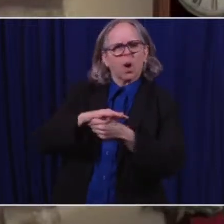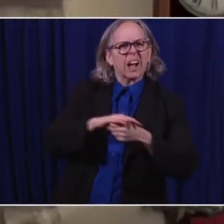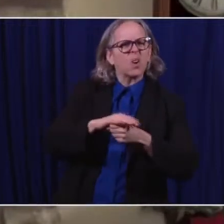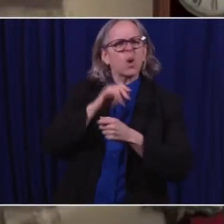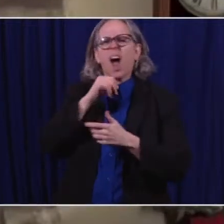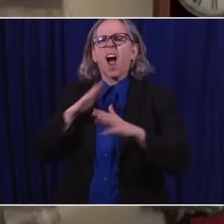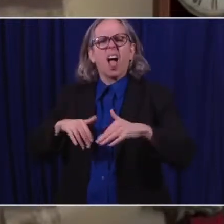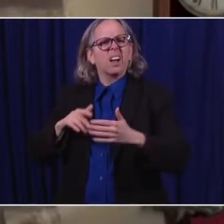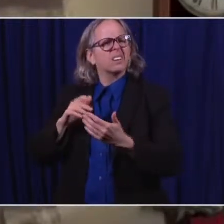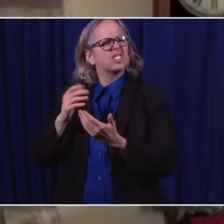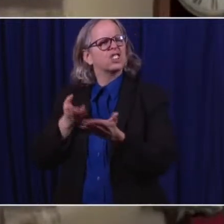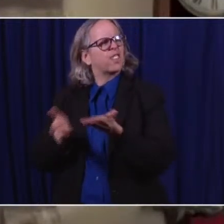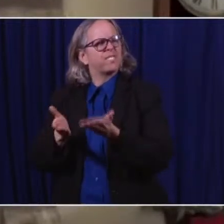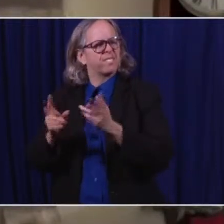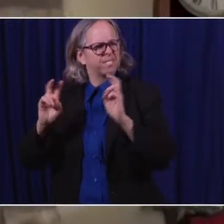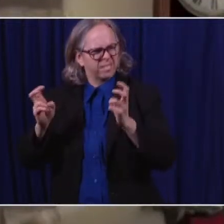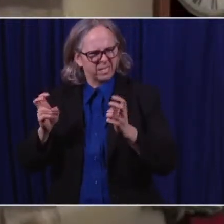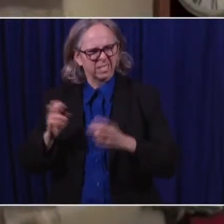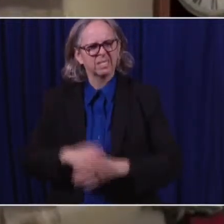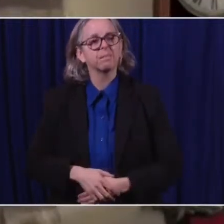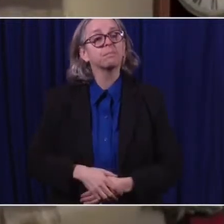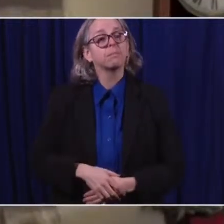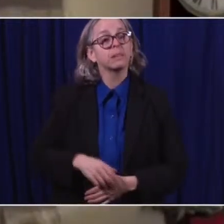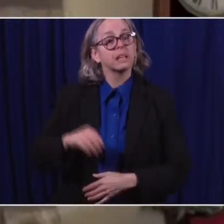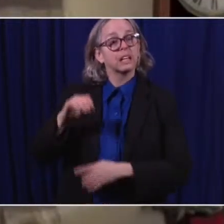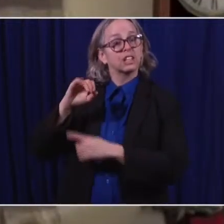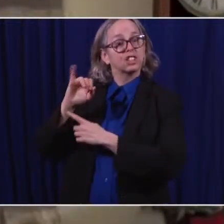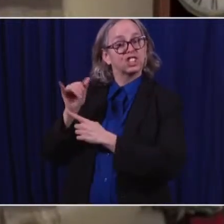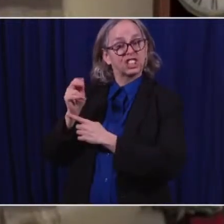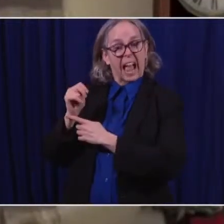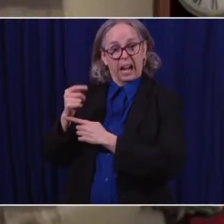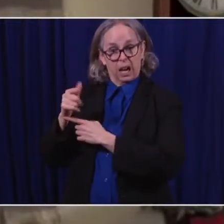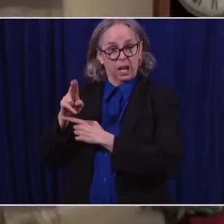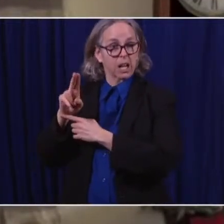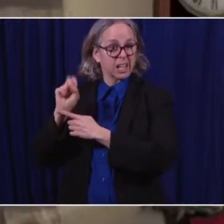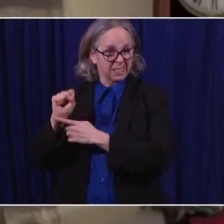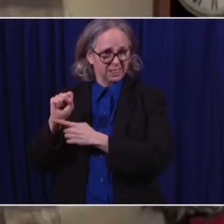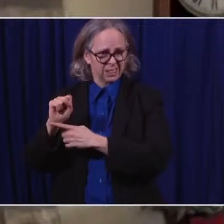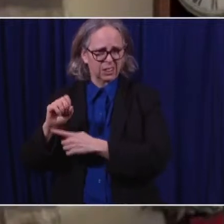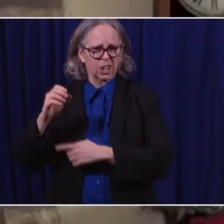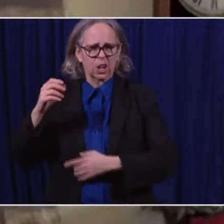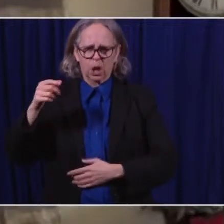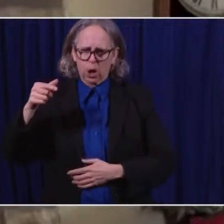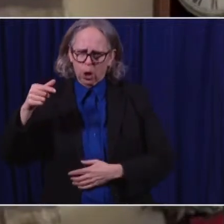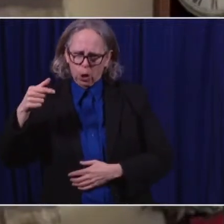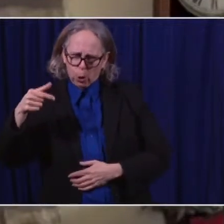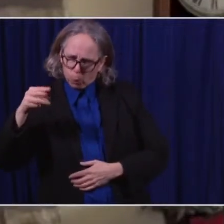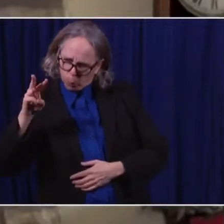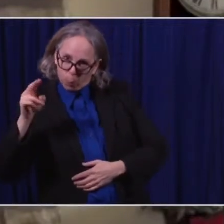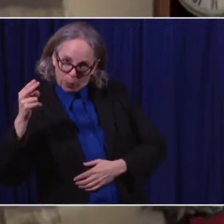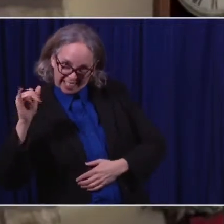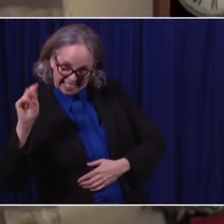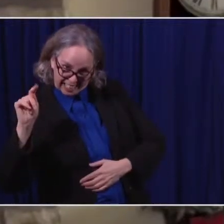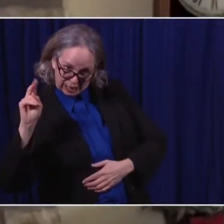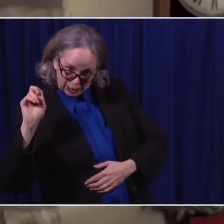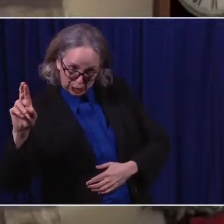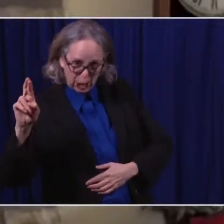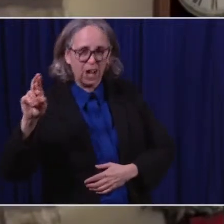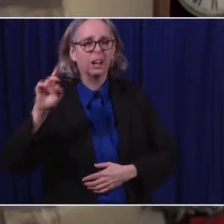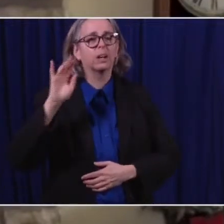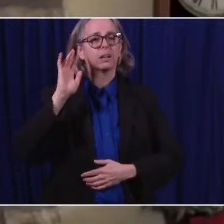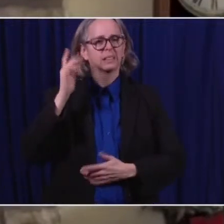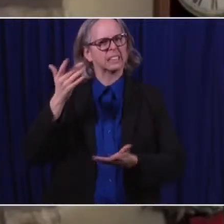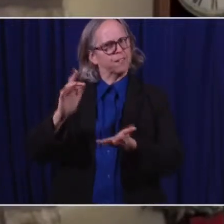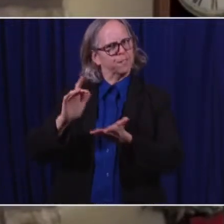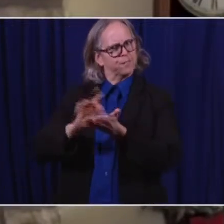Jangus Whitner, who is Primary One Health's clinic pharmacist. How you doing today? Good. How